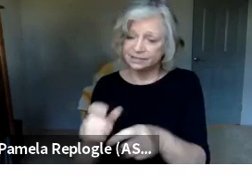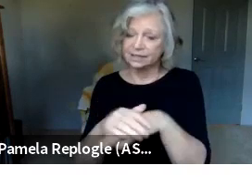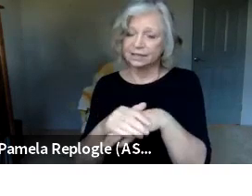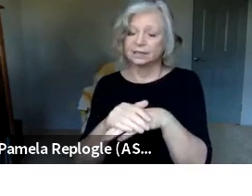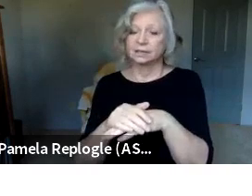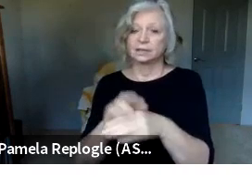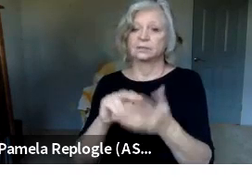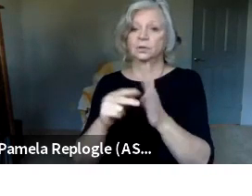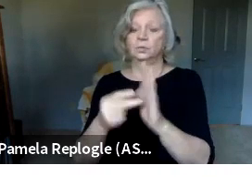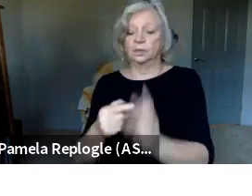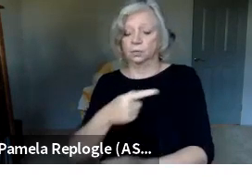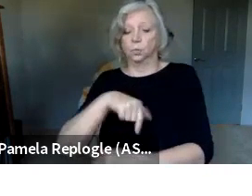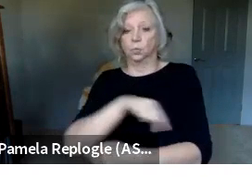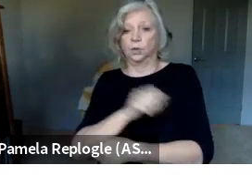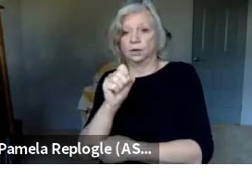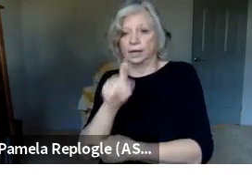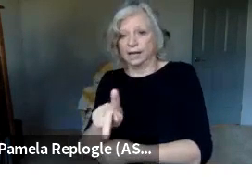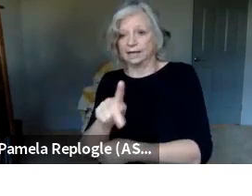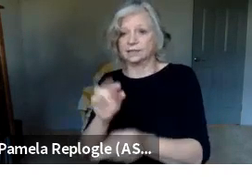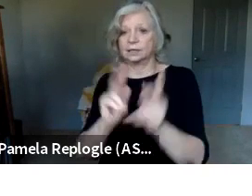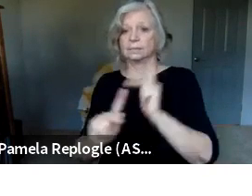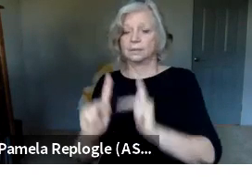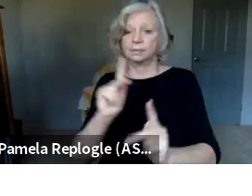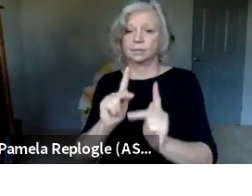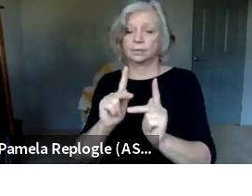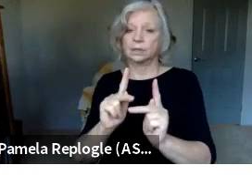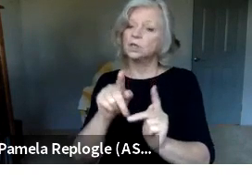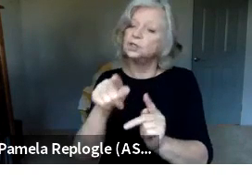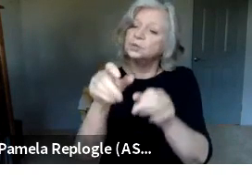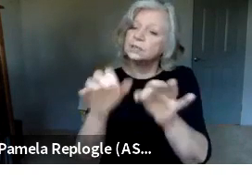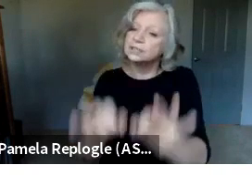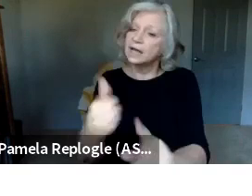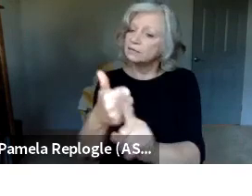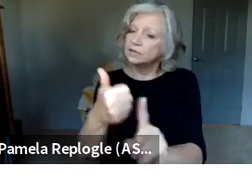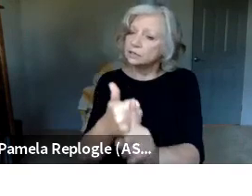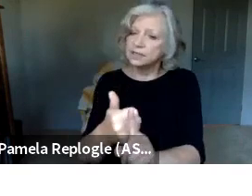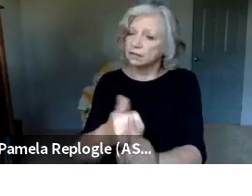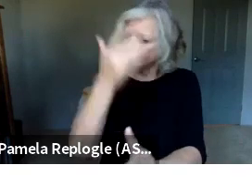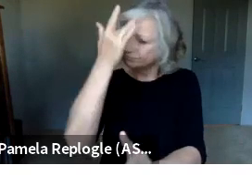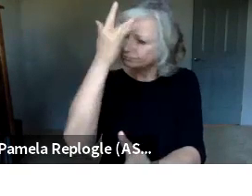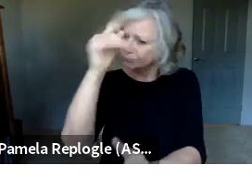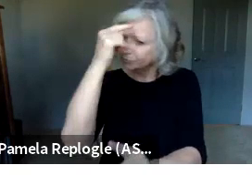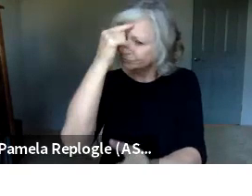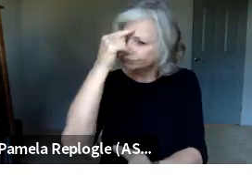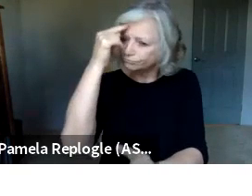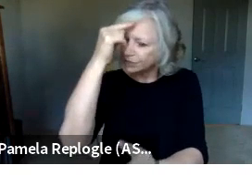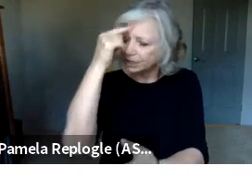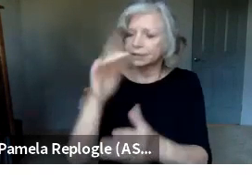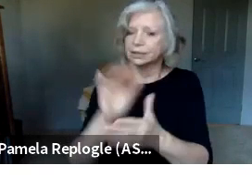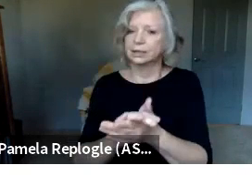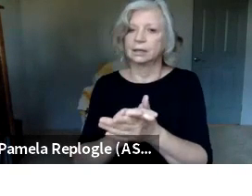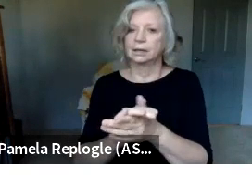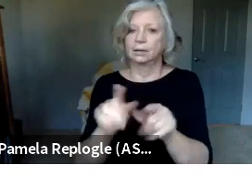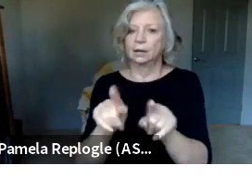what we're asking is for people to use their best judgment, and also the same recommendations that we